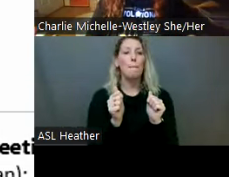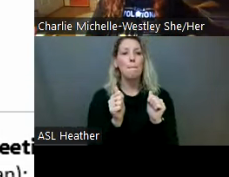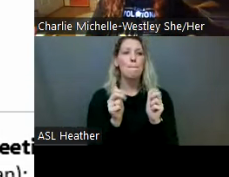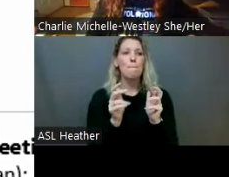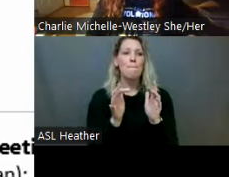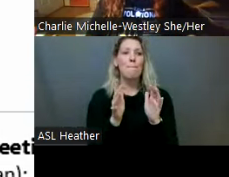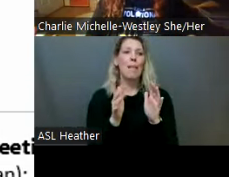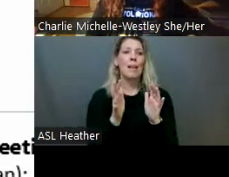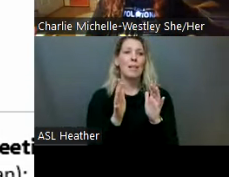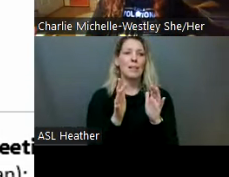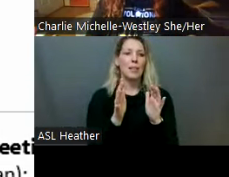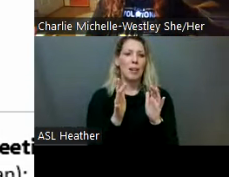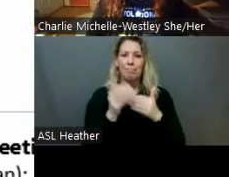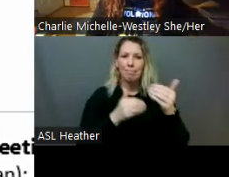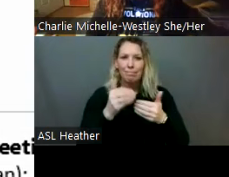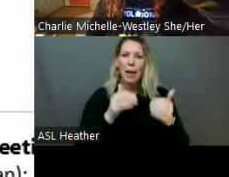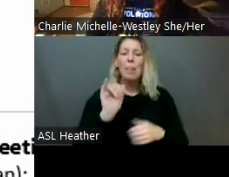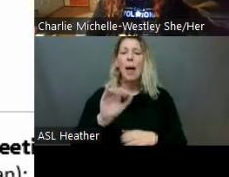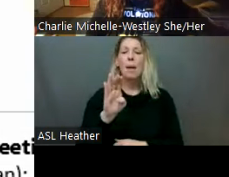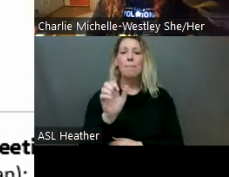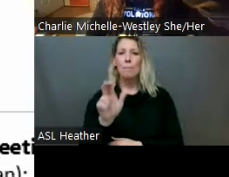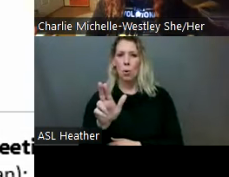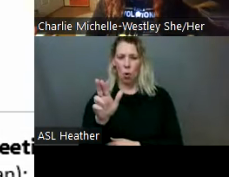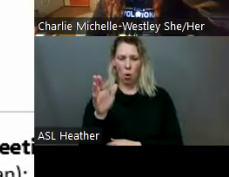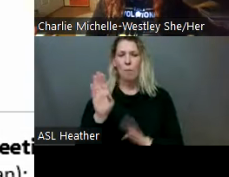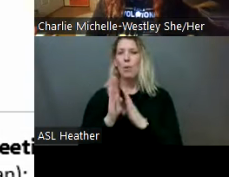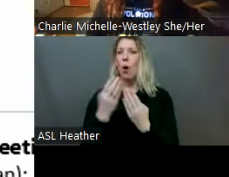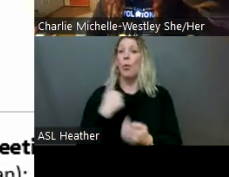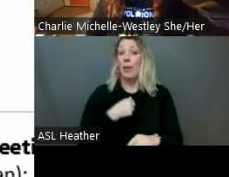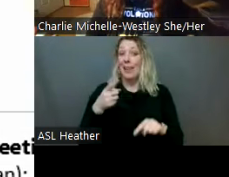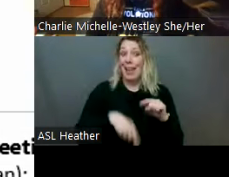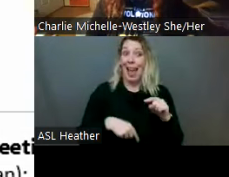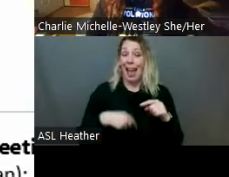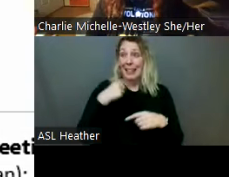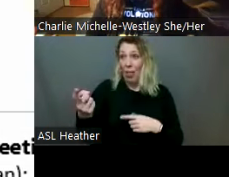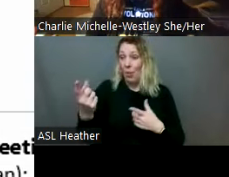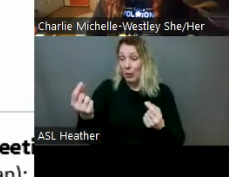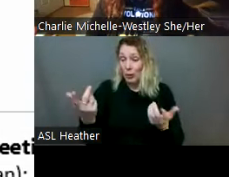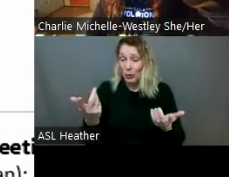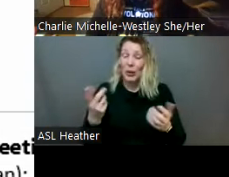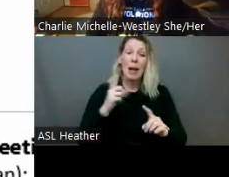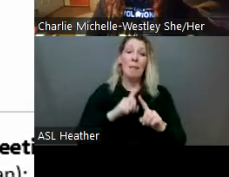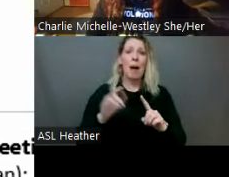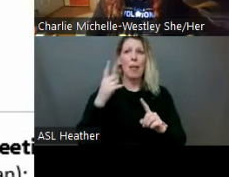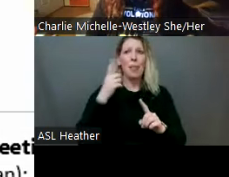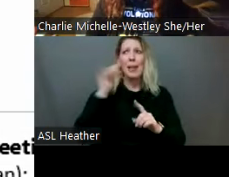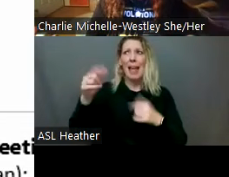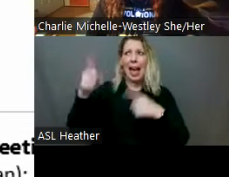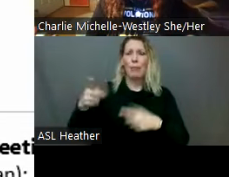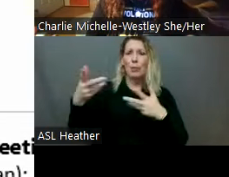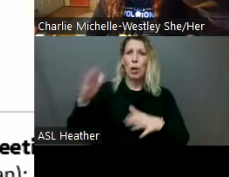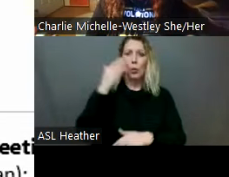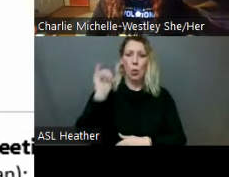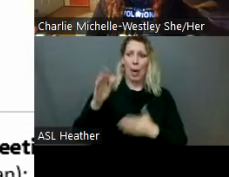break through that logjam. I think that the Bureau on their end is, we can't really direct them what to do about promotions, but I think that happens already. Like if they know that the person